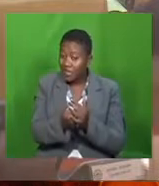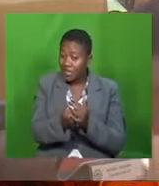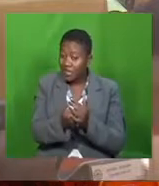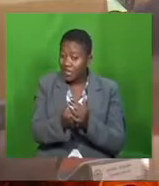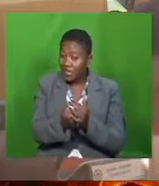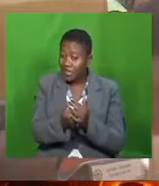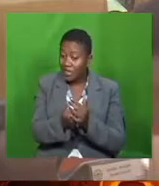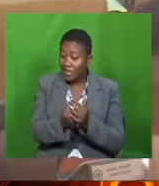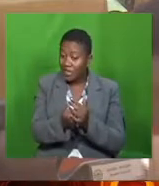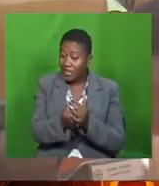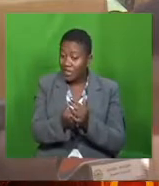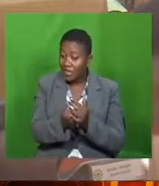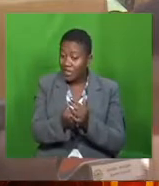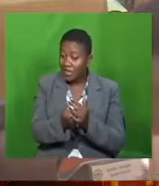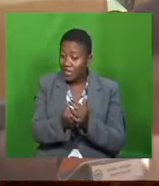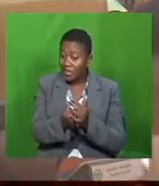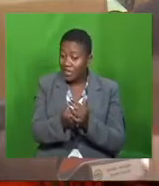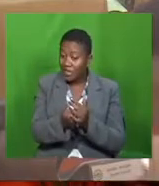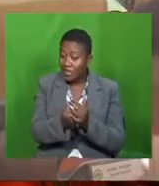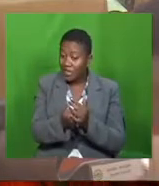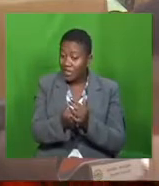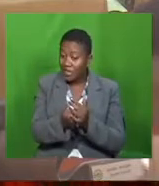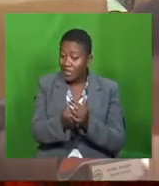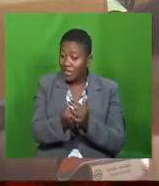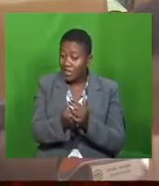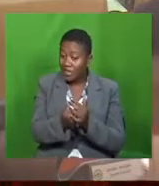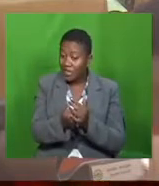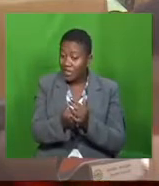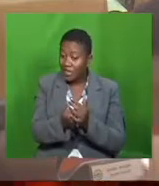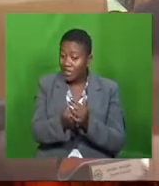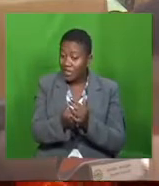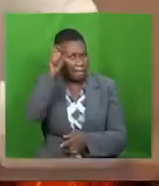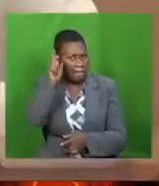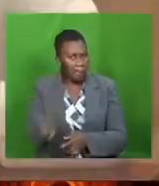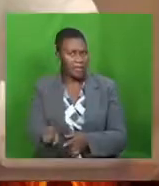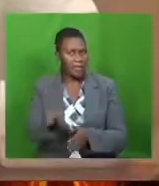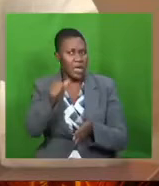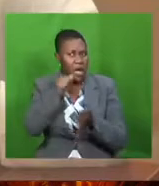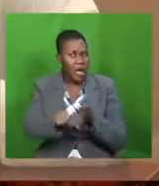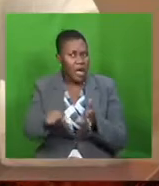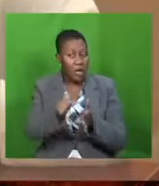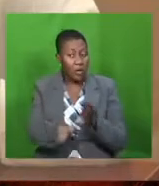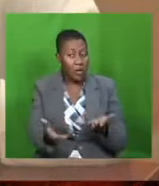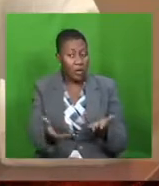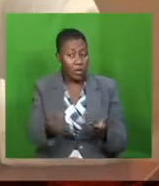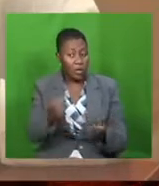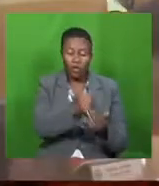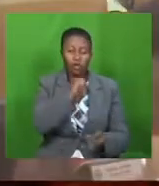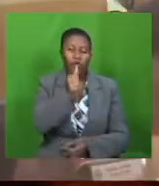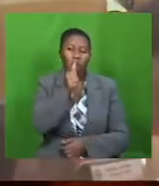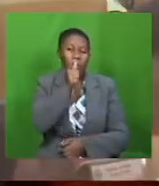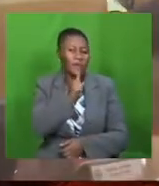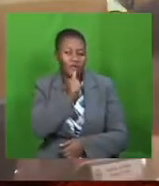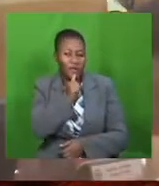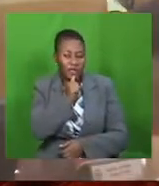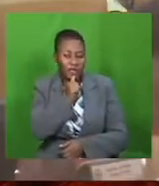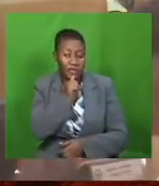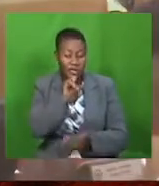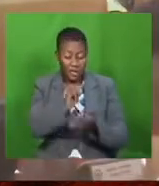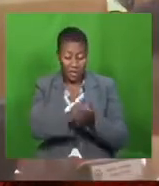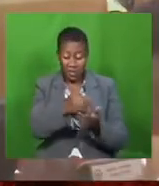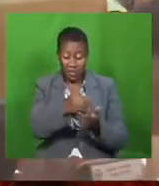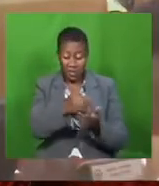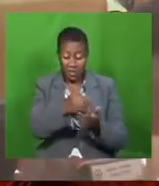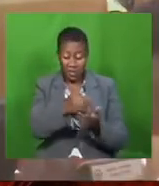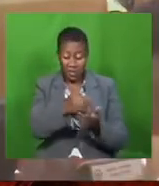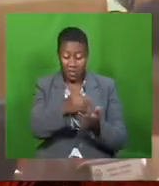bi oba e no de op ye pepia o de ama ye wi a na onu anka sa ne mo de ba ye no e nyina so se wo se